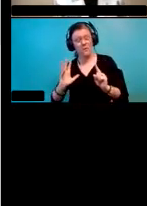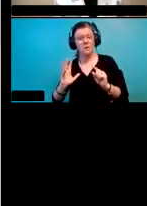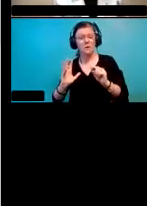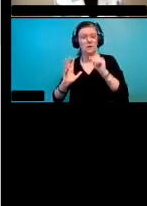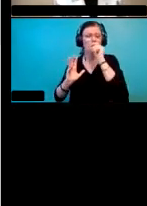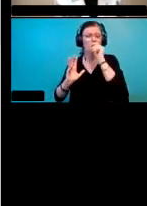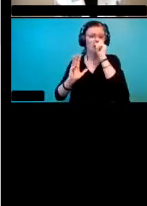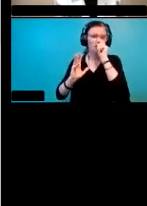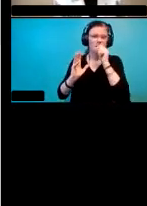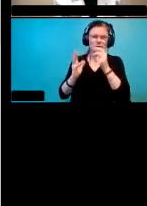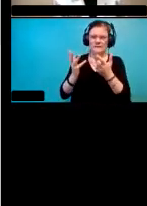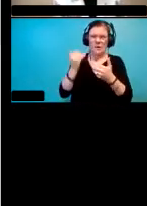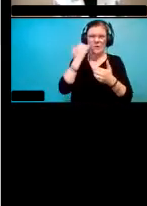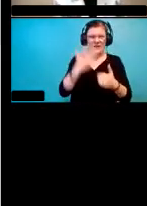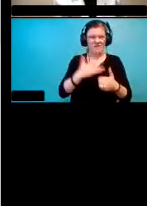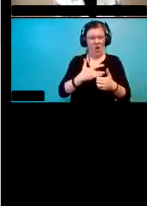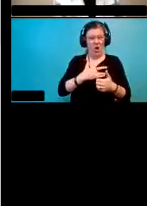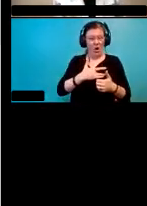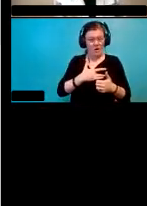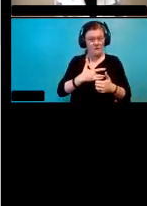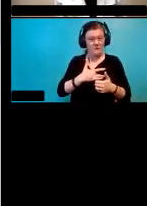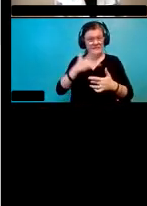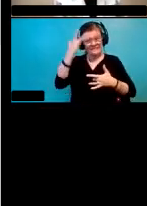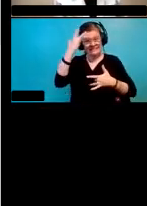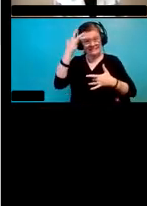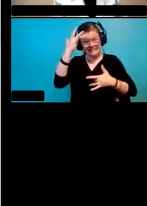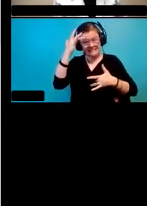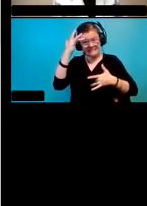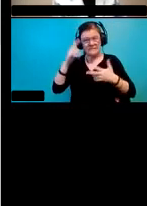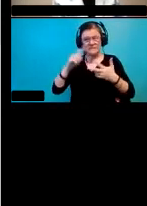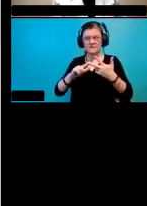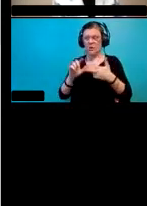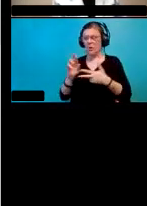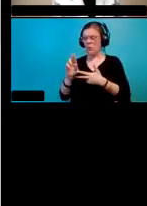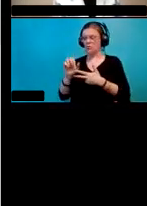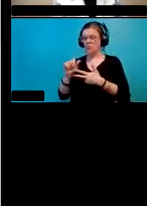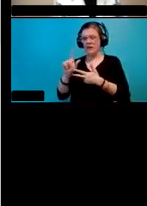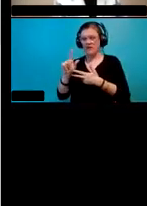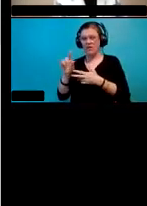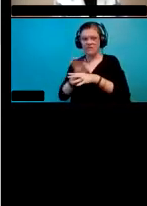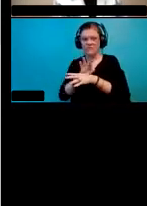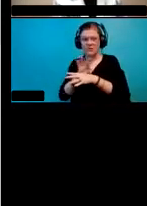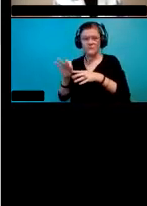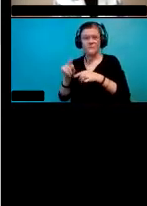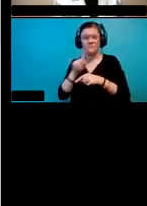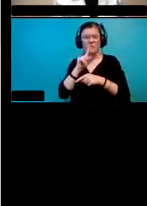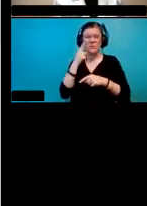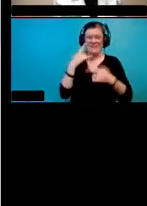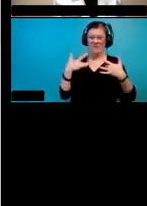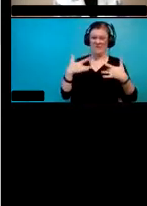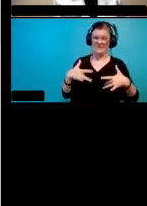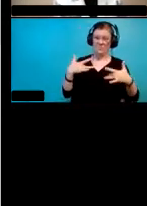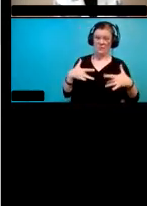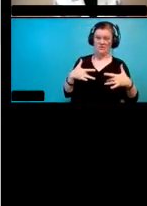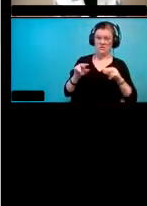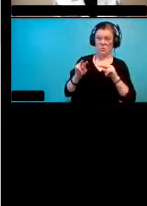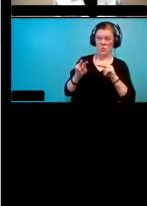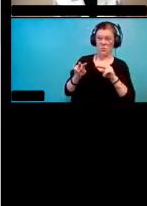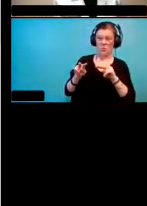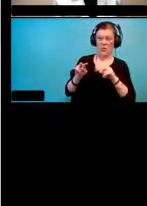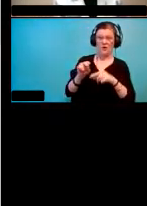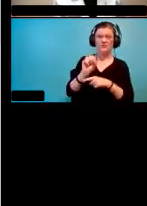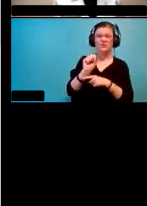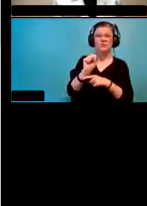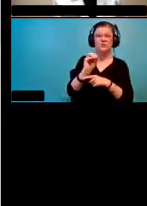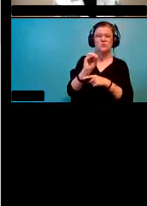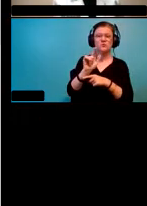you know, any kind of cardiac history, renal function, and especially with antidepressants, we tend to watch like sodium